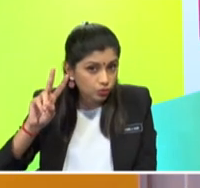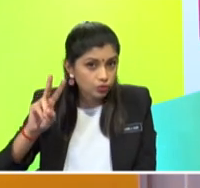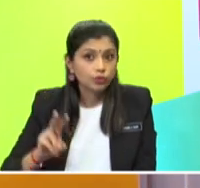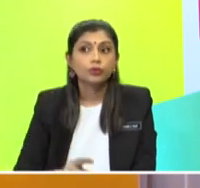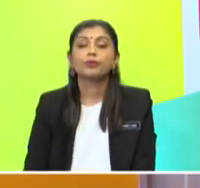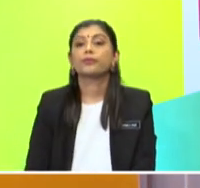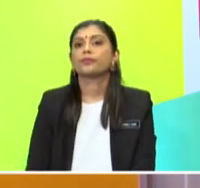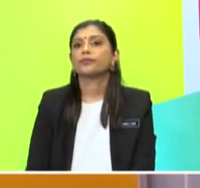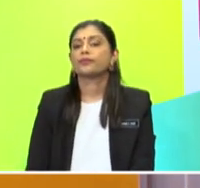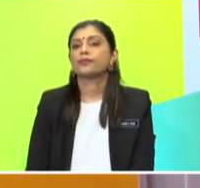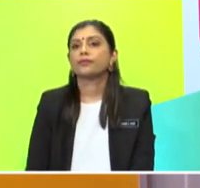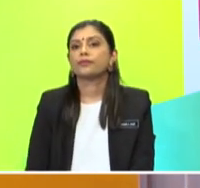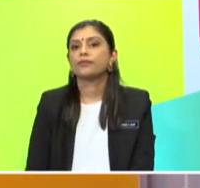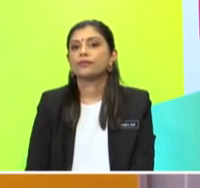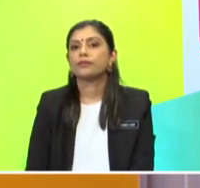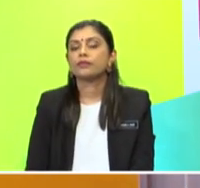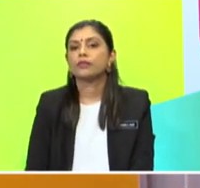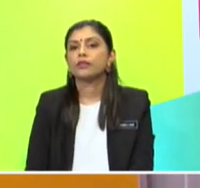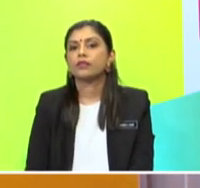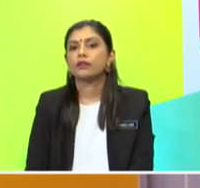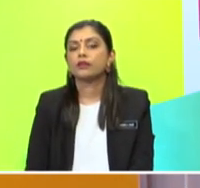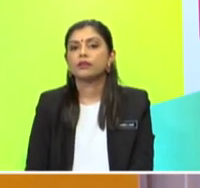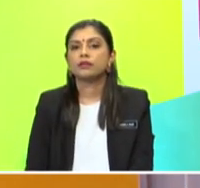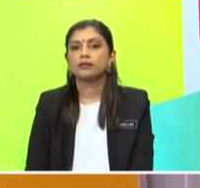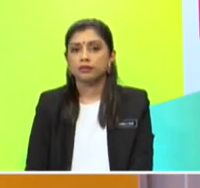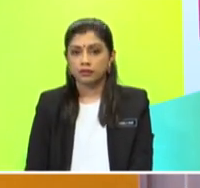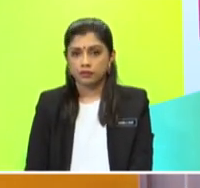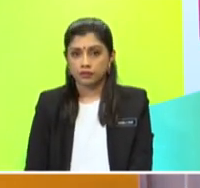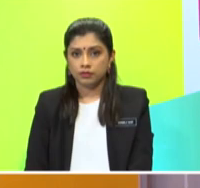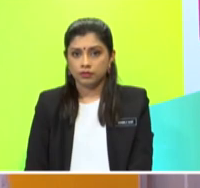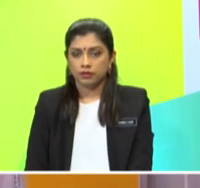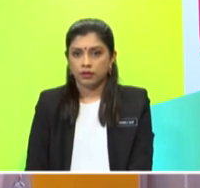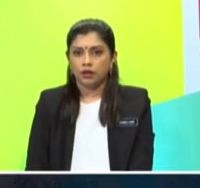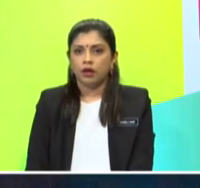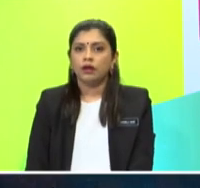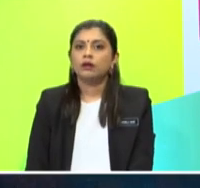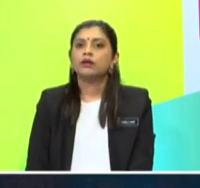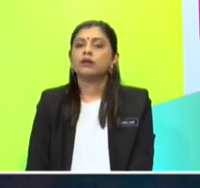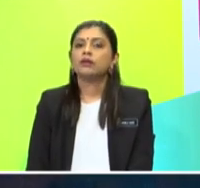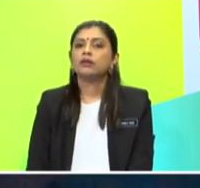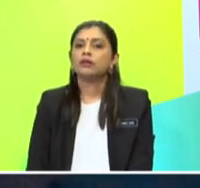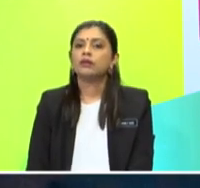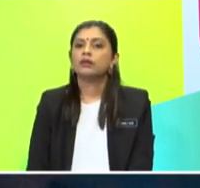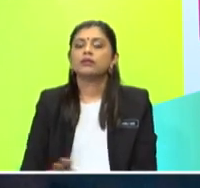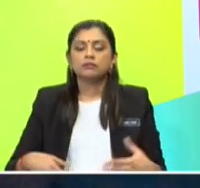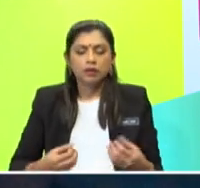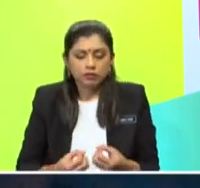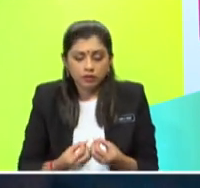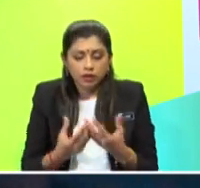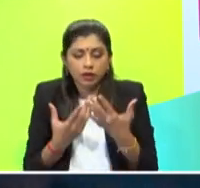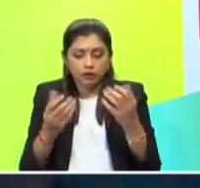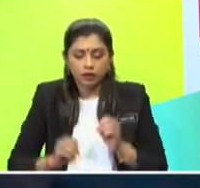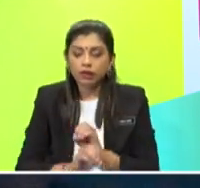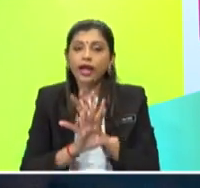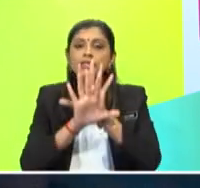two will be expanded by example analysis. So how would you grow this example analysis? How would you